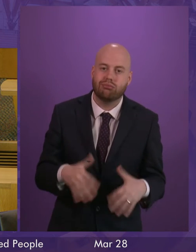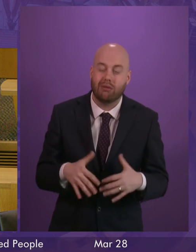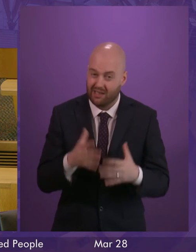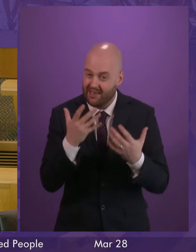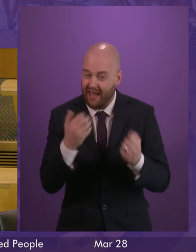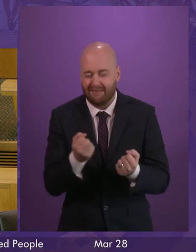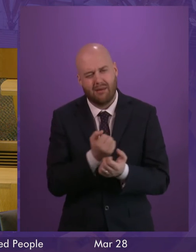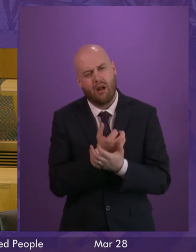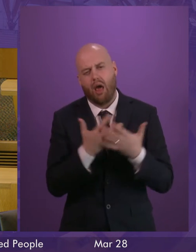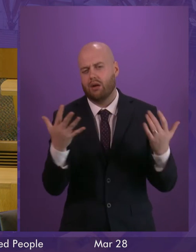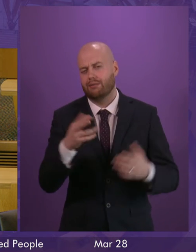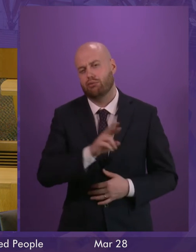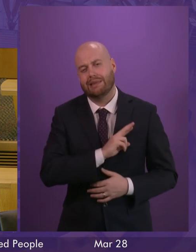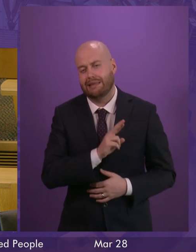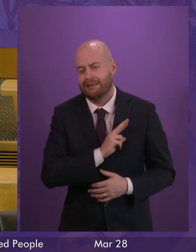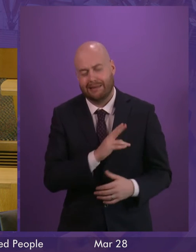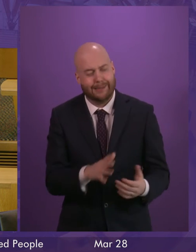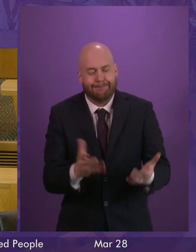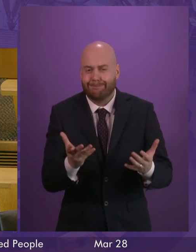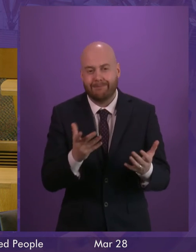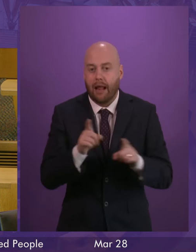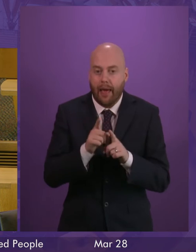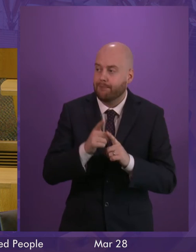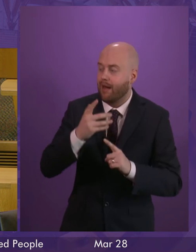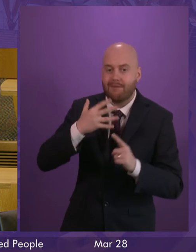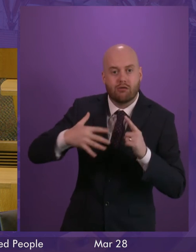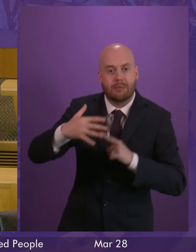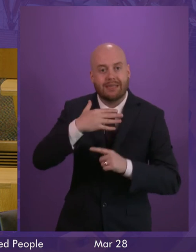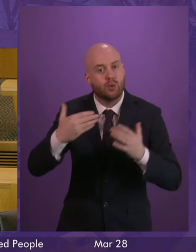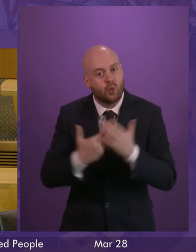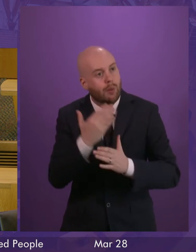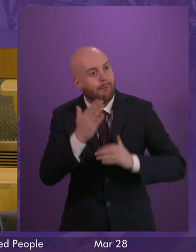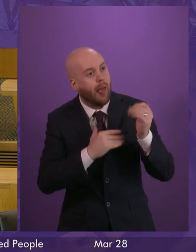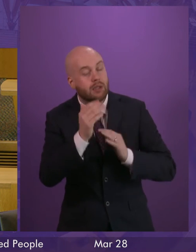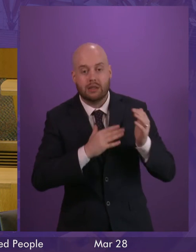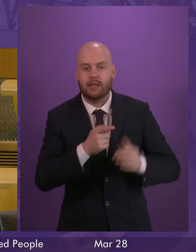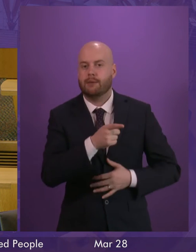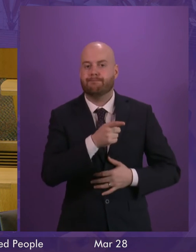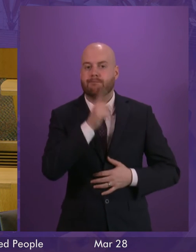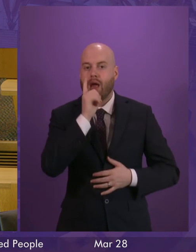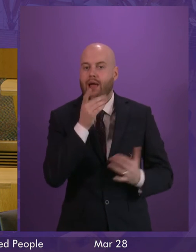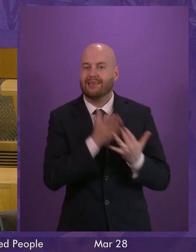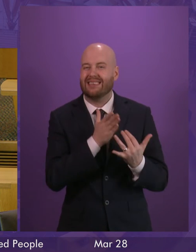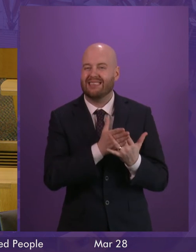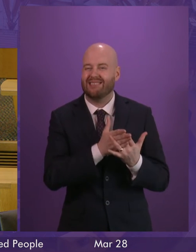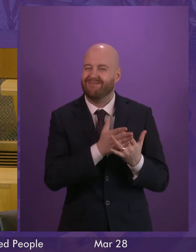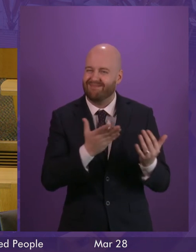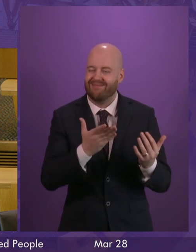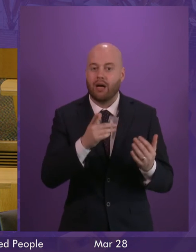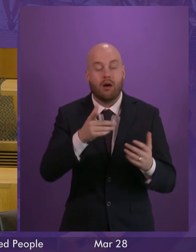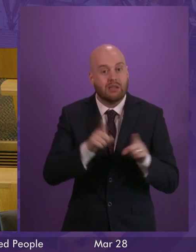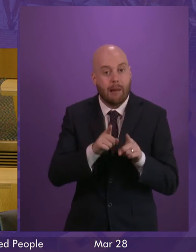about the built environment that is still unaccessible, particularly in older cities like Edinburgh, in toilets, in